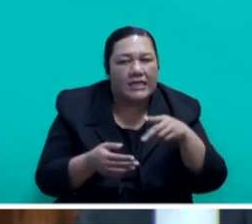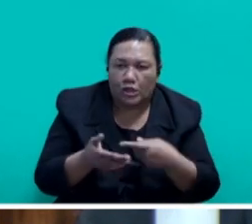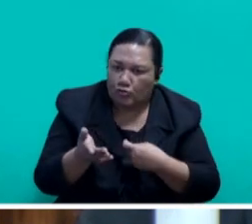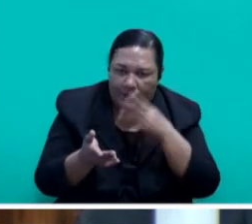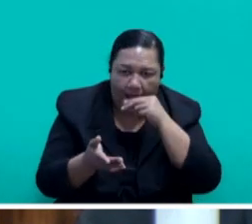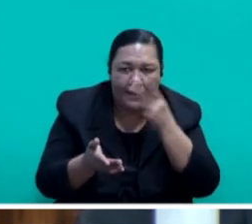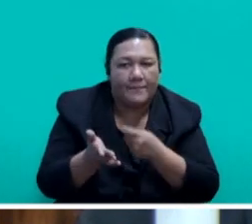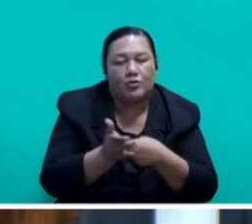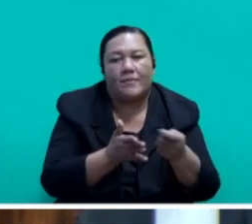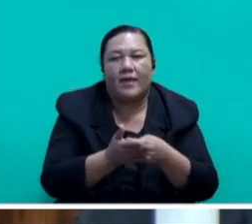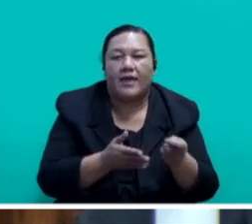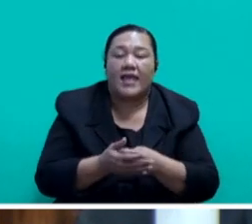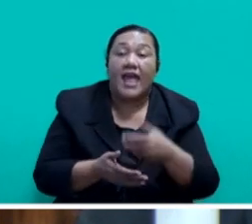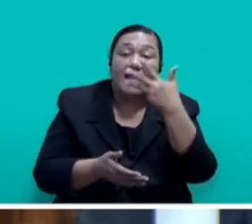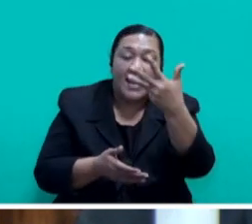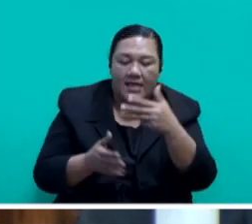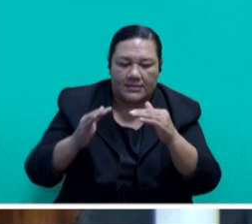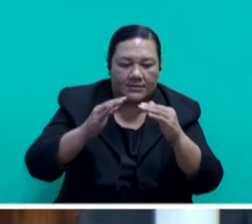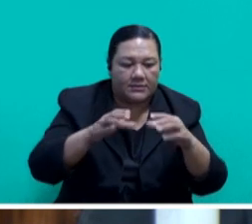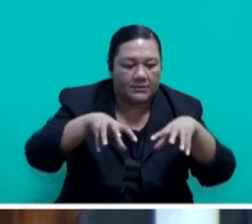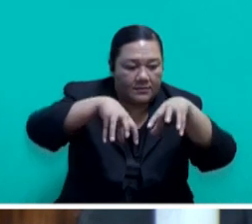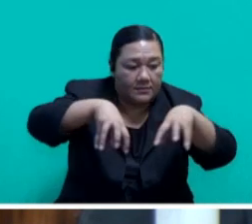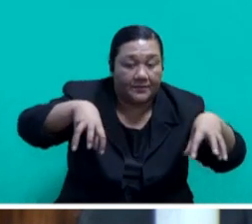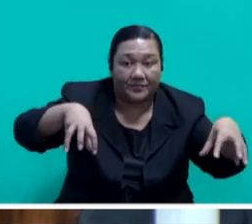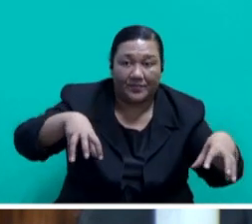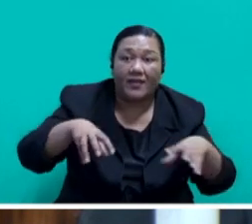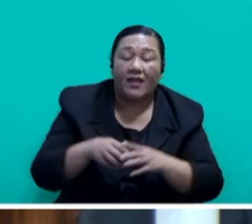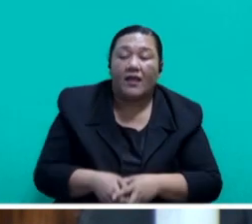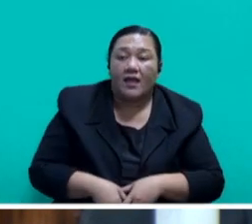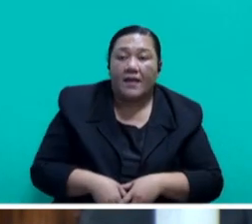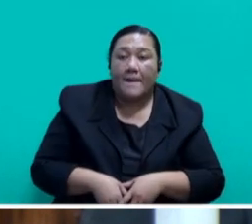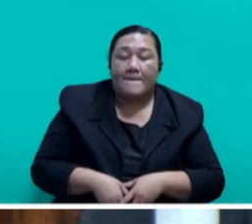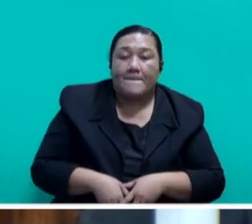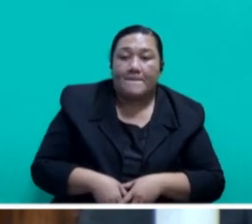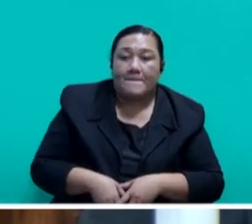Furthermore, 9 settlements will begin capital works, and additionally,